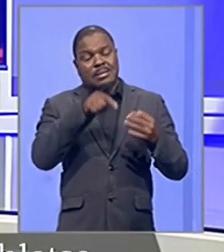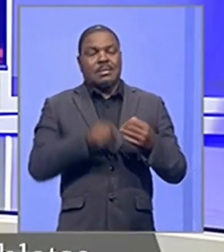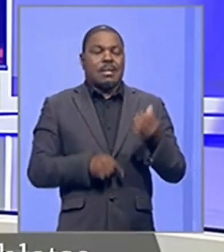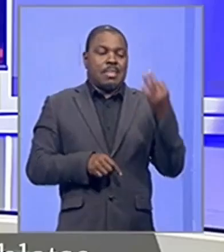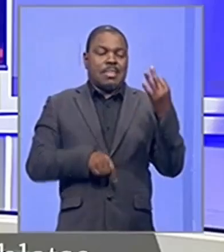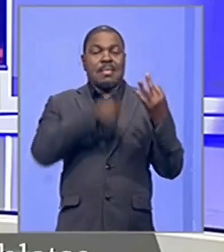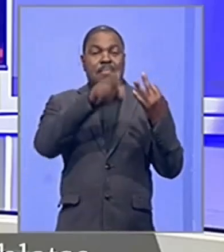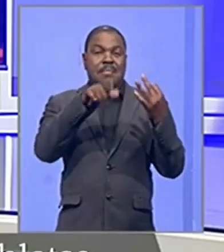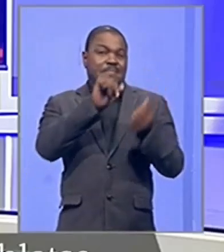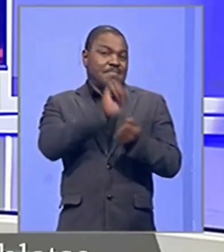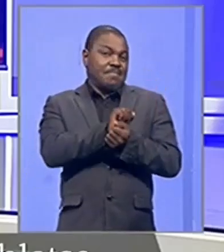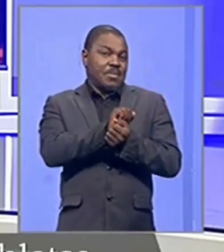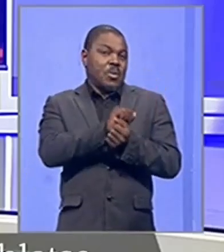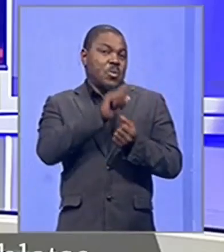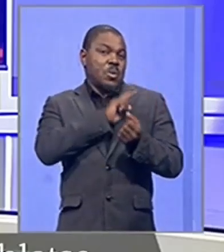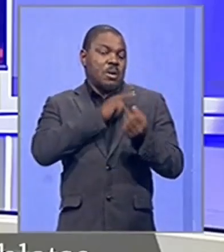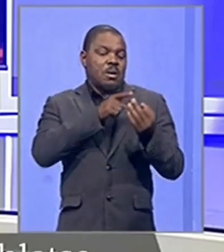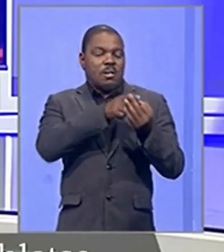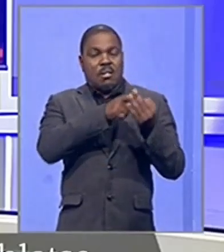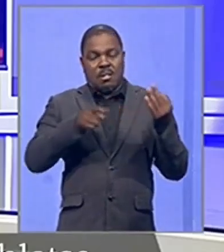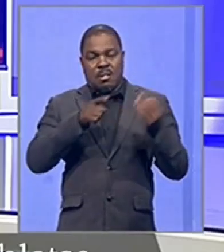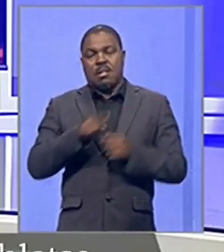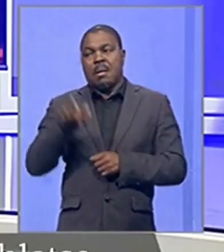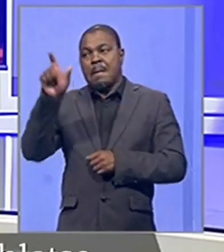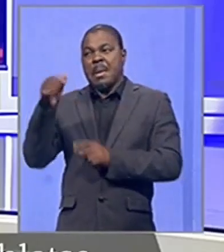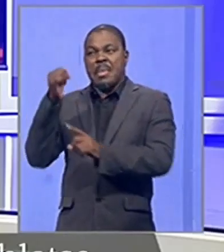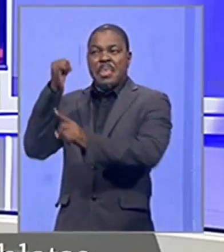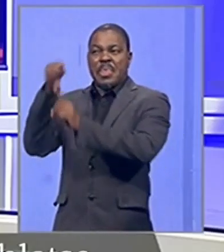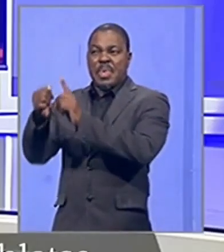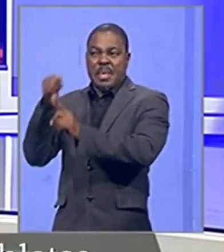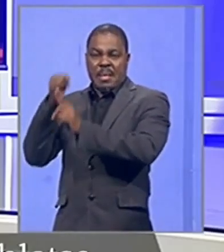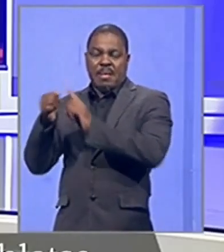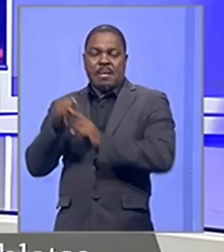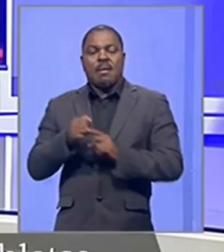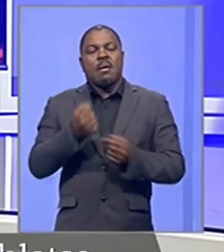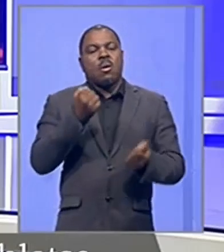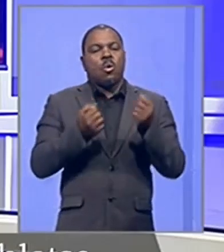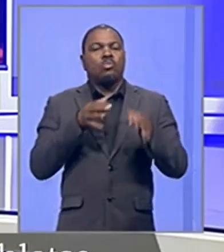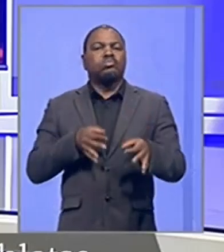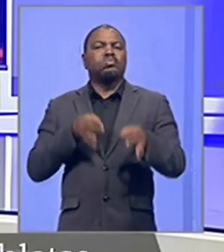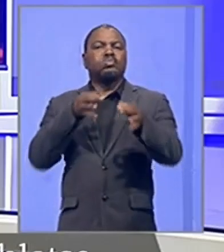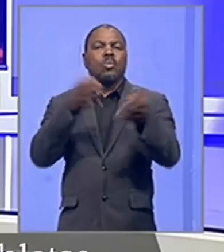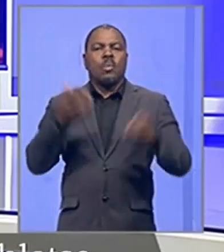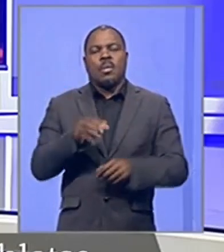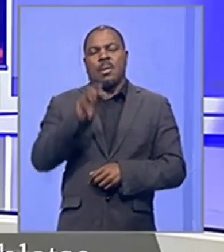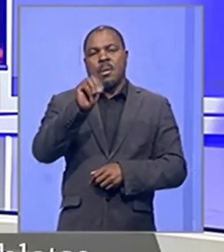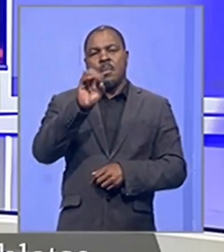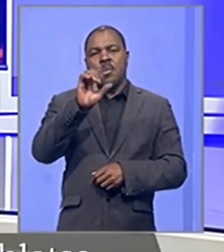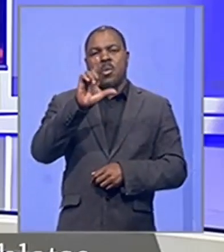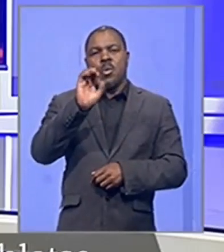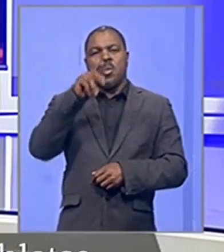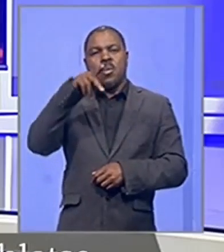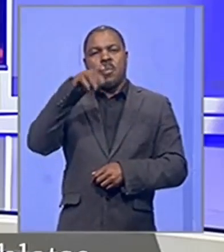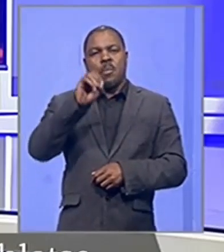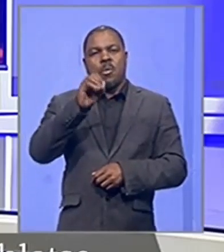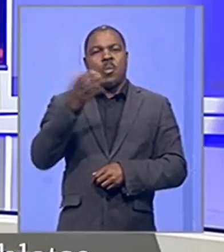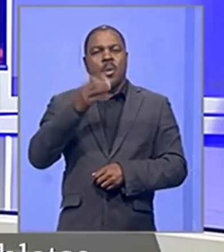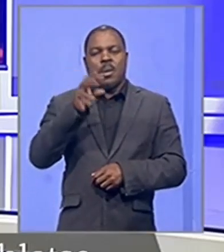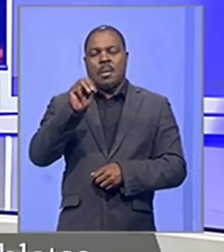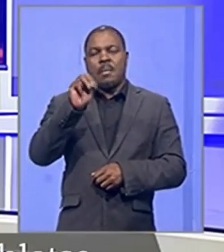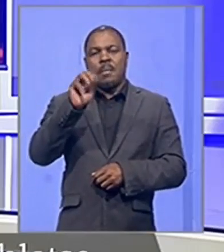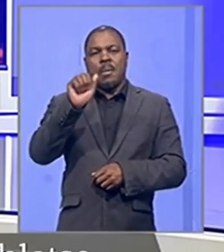ba bararo bao ba lebanego le molato wa polao o šuthišitšwe ka kgorontsheko ya masetrata wa Molopo ka